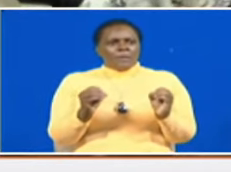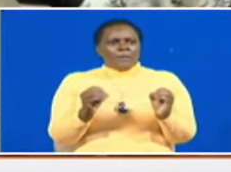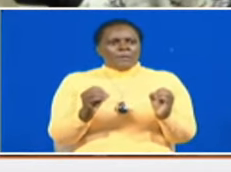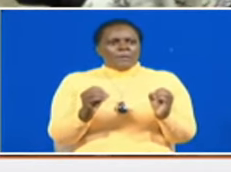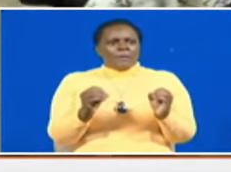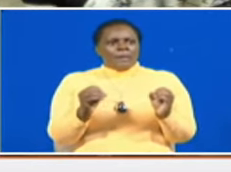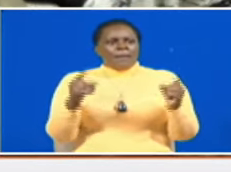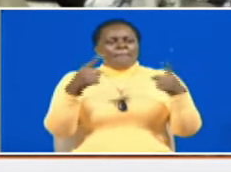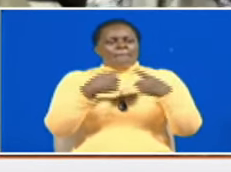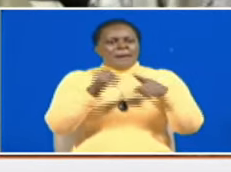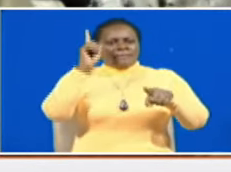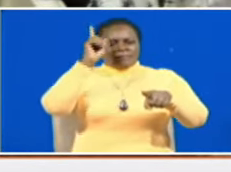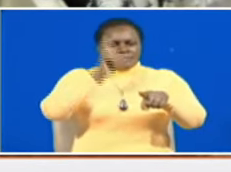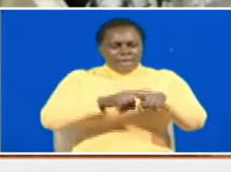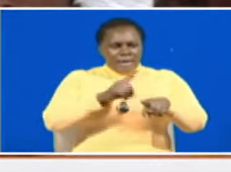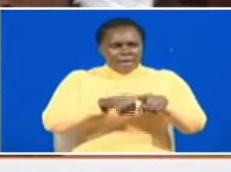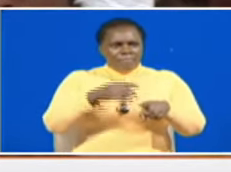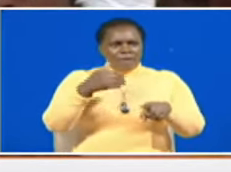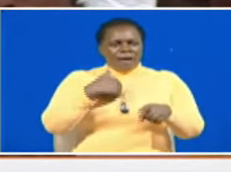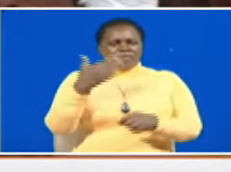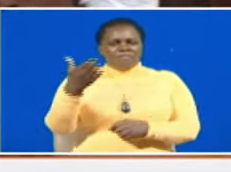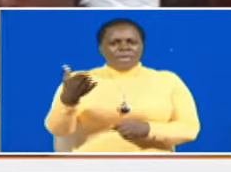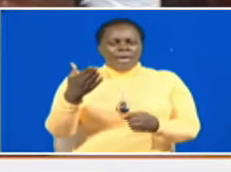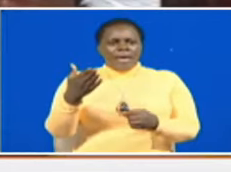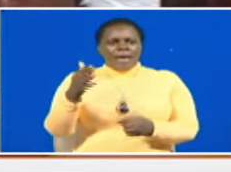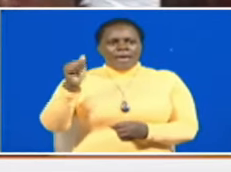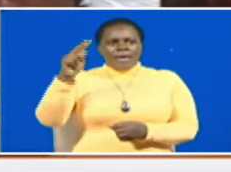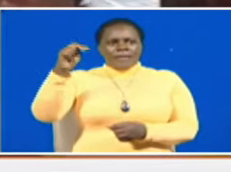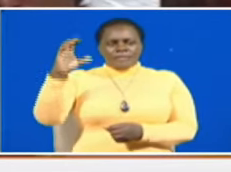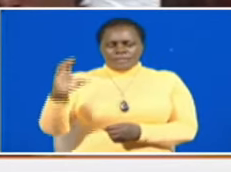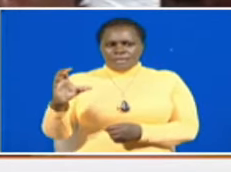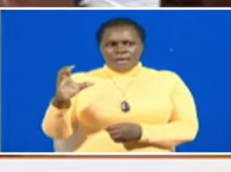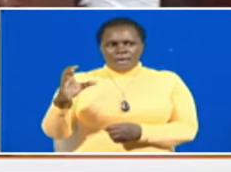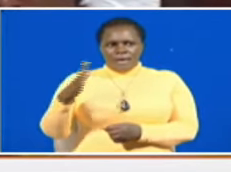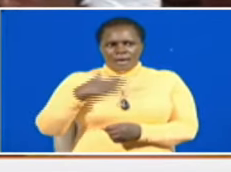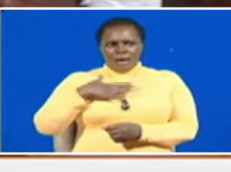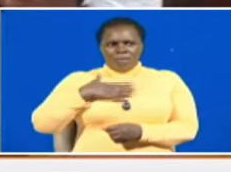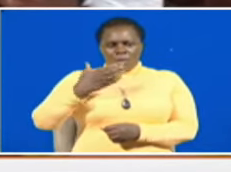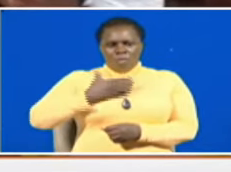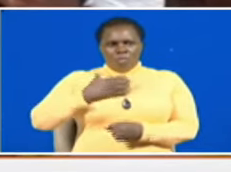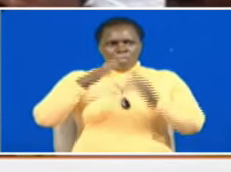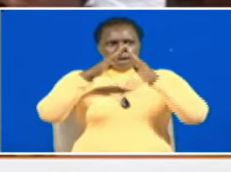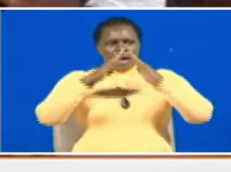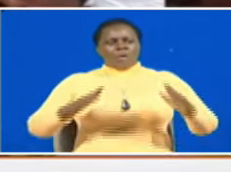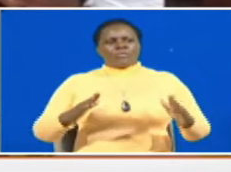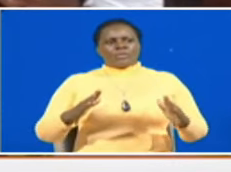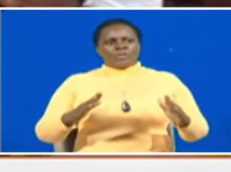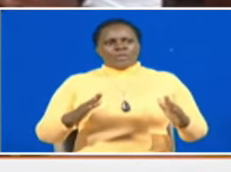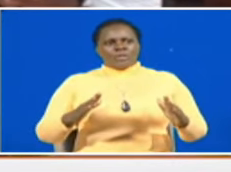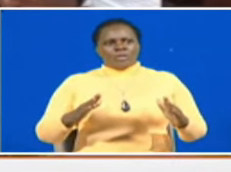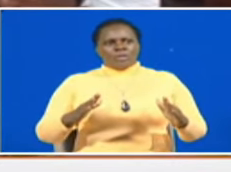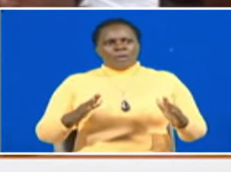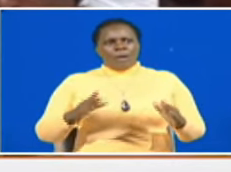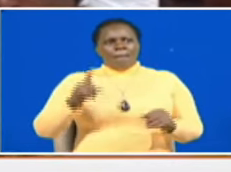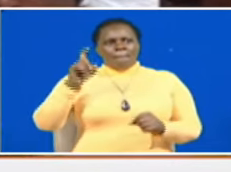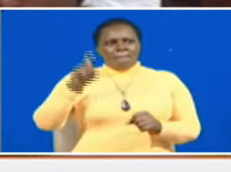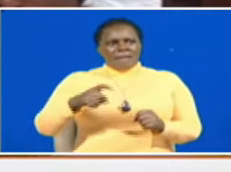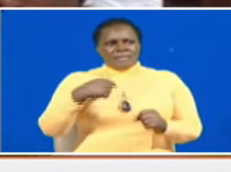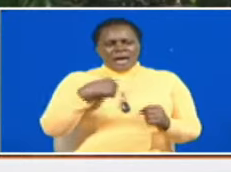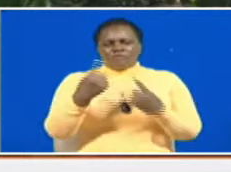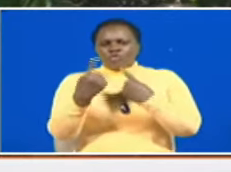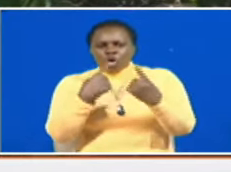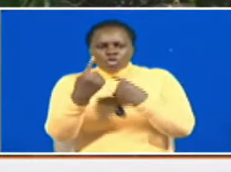Yes. Lakini tunapokuwa lazima tupate pia space yetu. Bila mnavyojua watoto kwa nyumba wakigro lazima